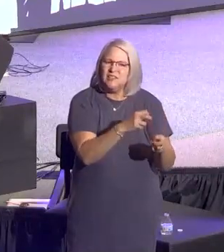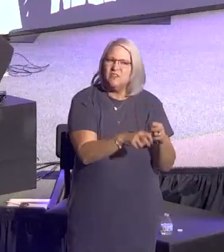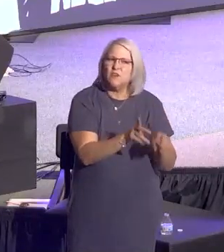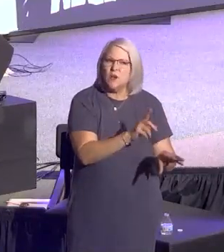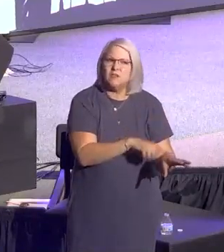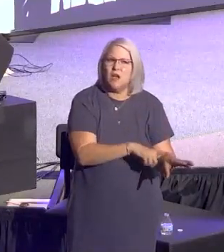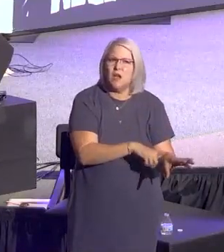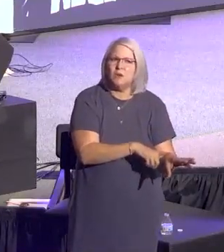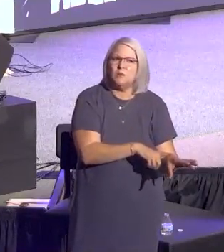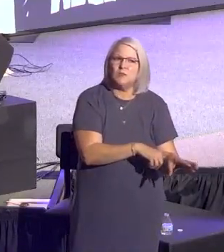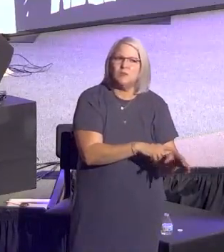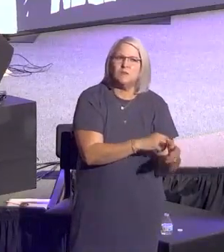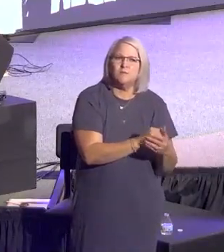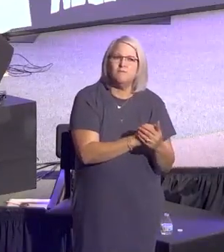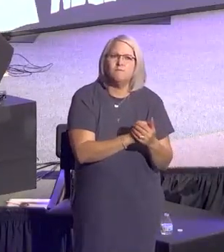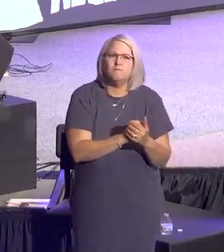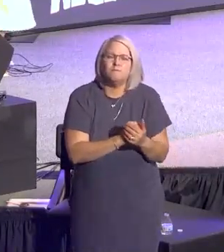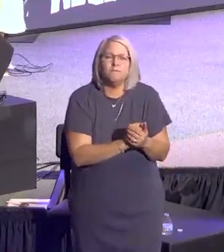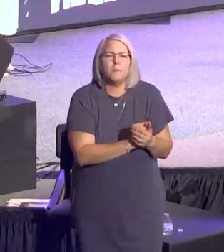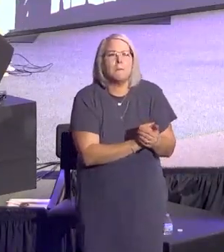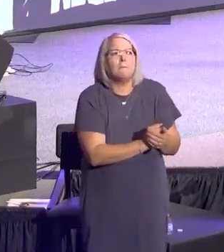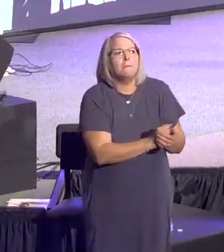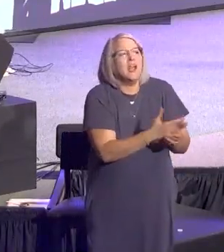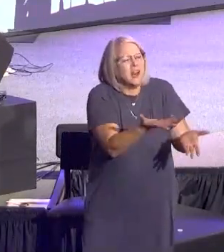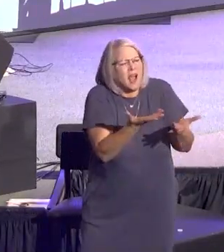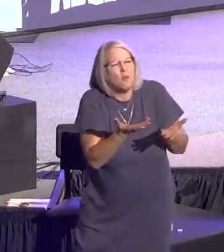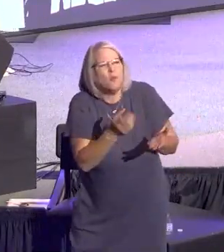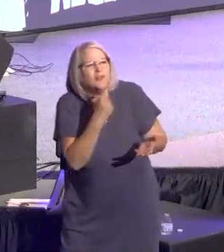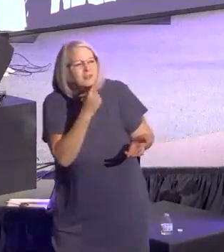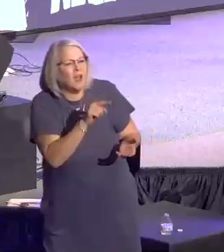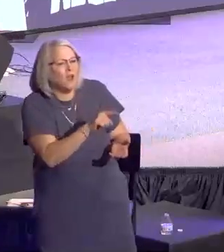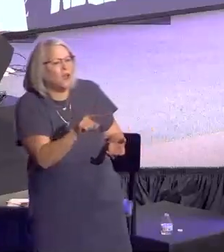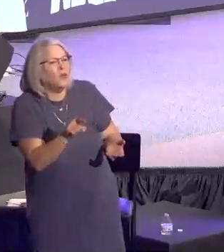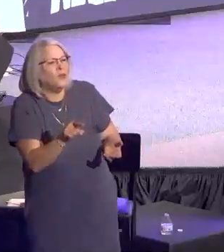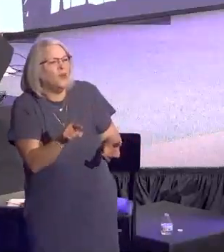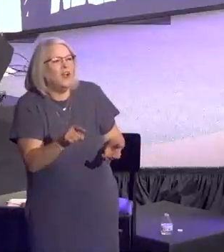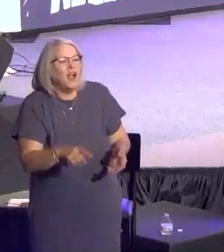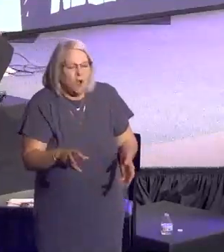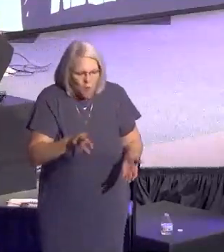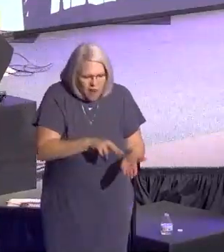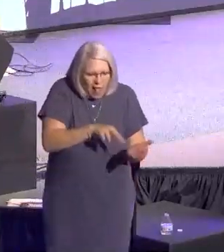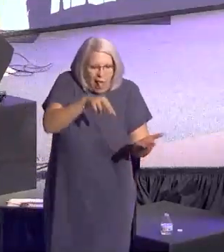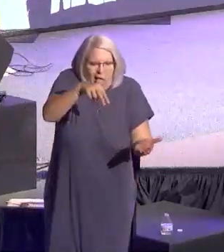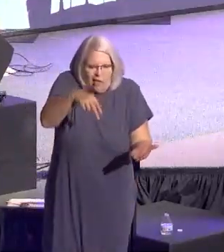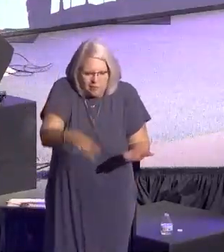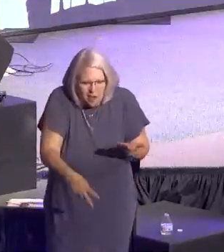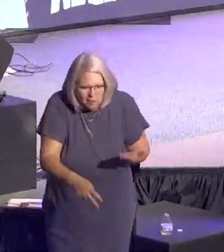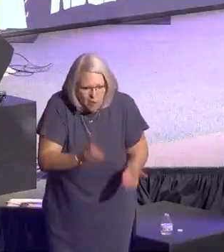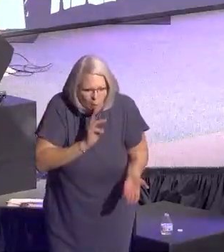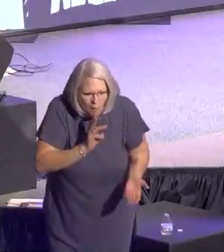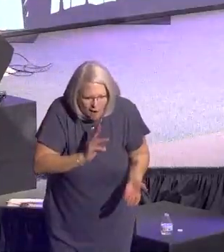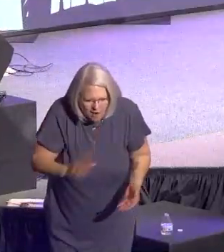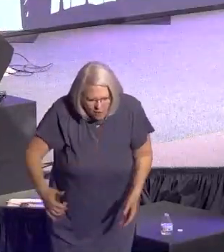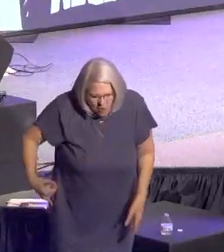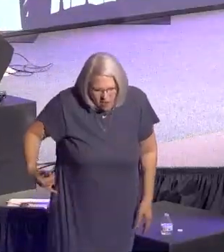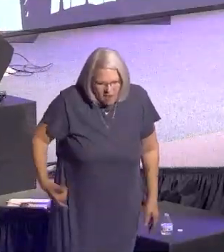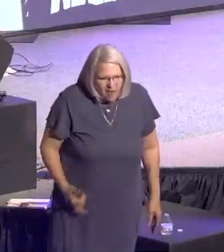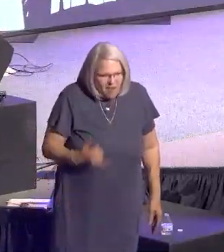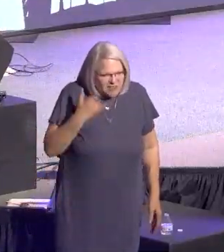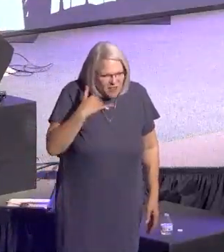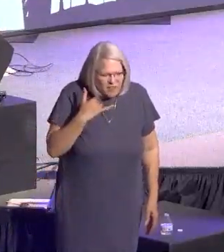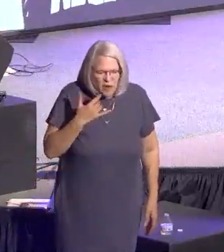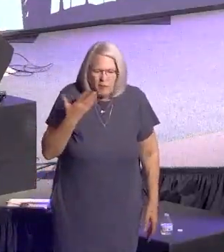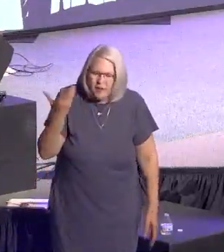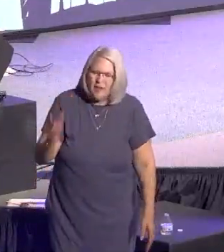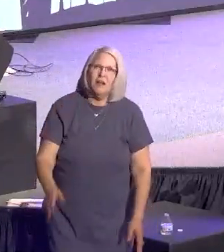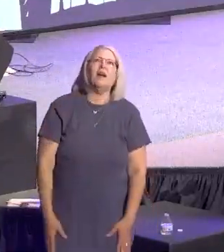of need. And I want to tell you, when I jumped off there that day with that cell phone, I was like, oh my